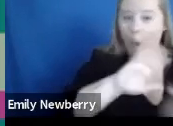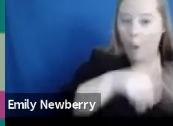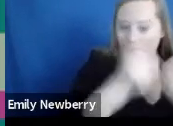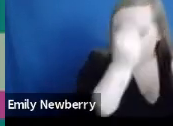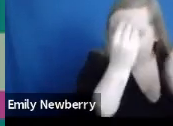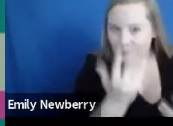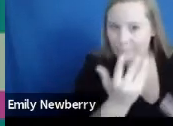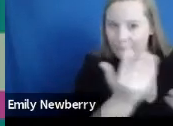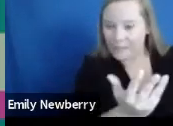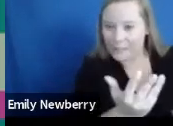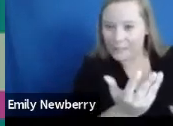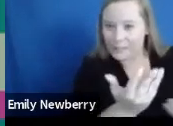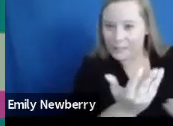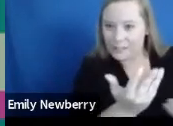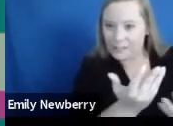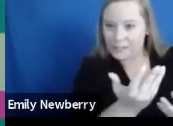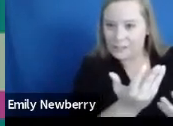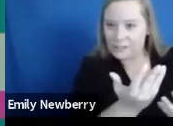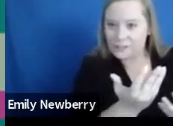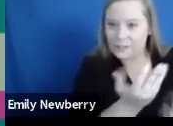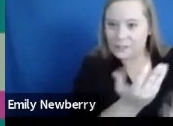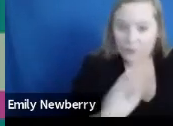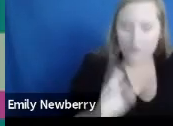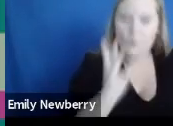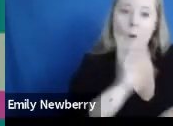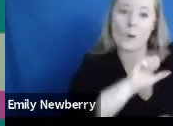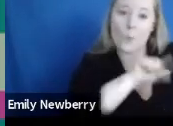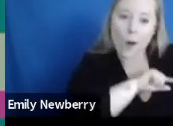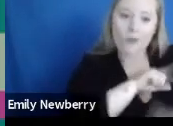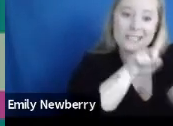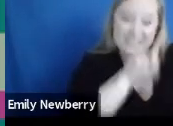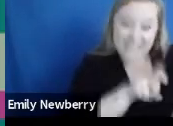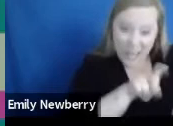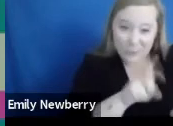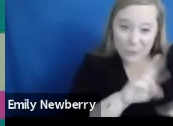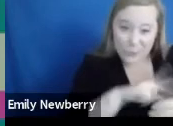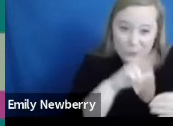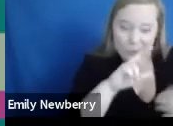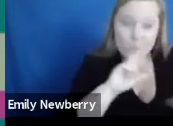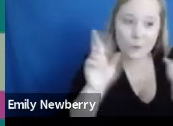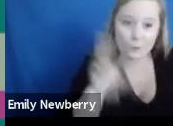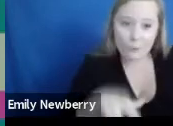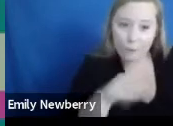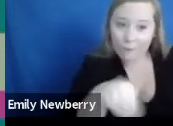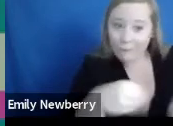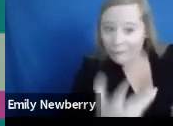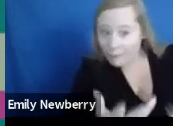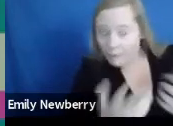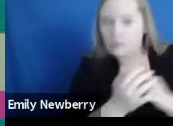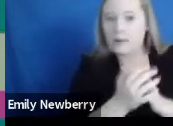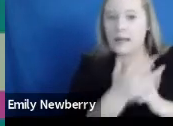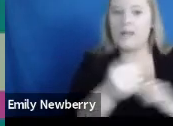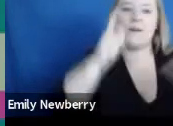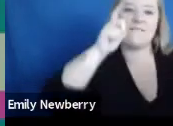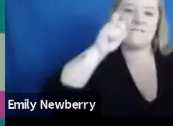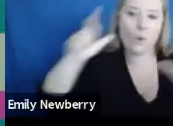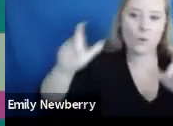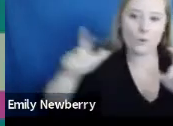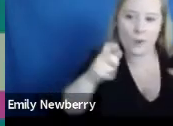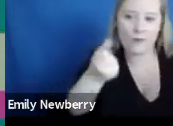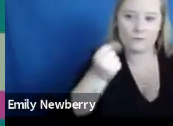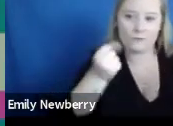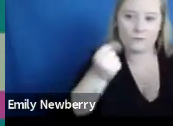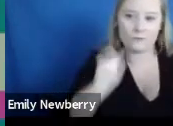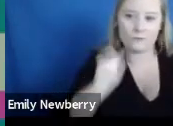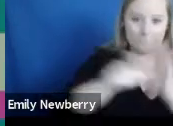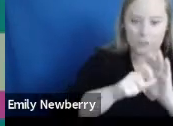free water quality sample report. And we also photograph and try and get some pictures of the condition of the